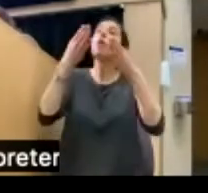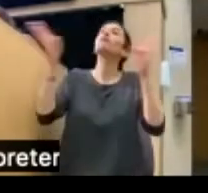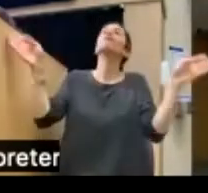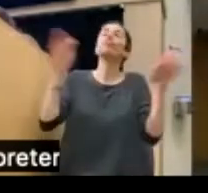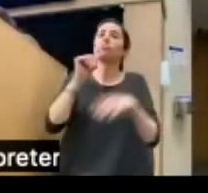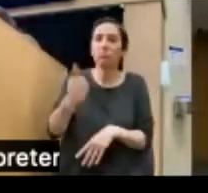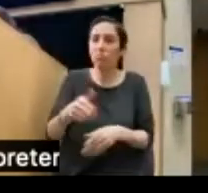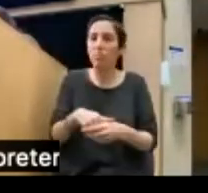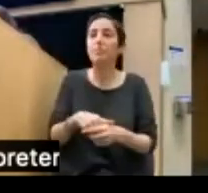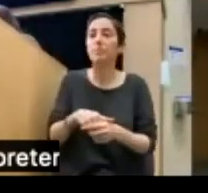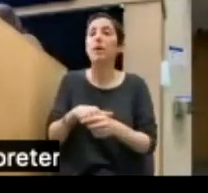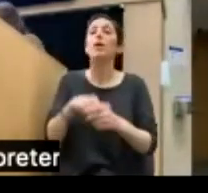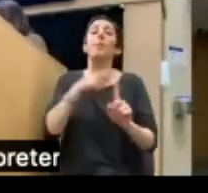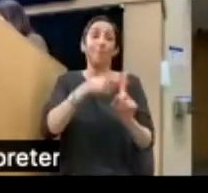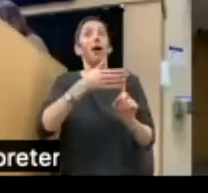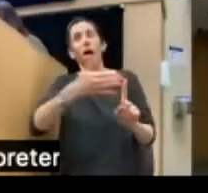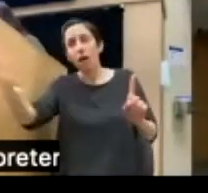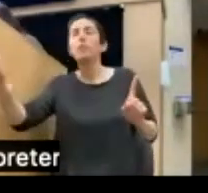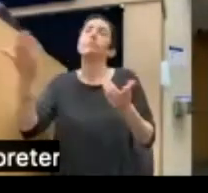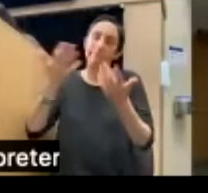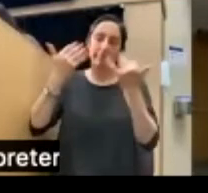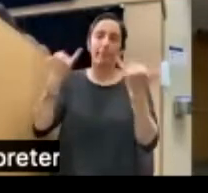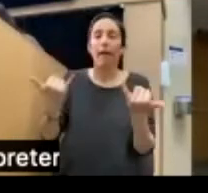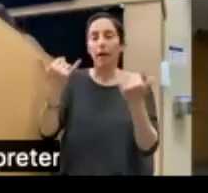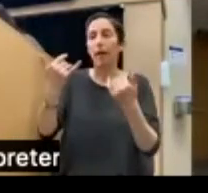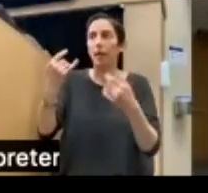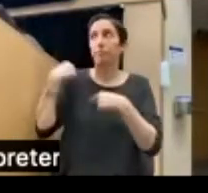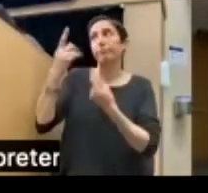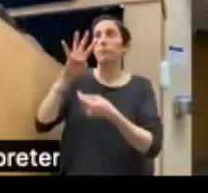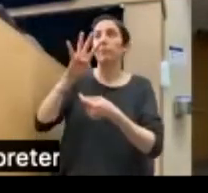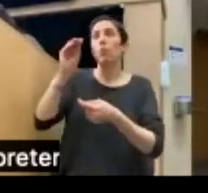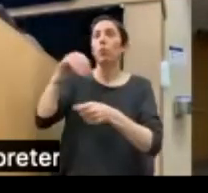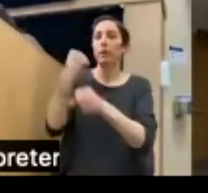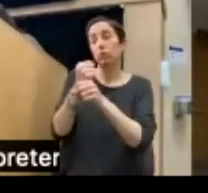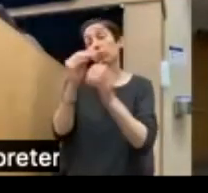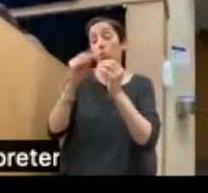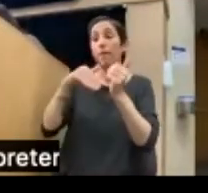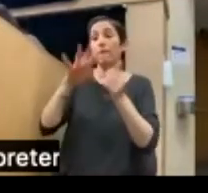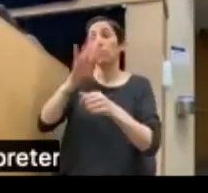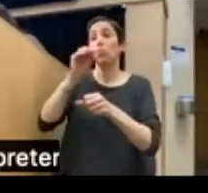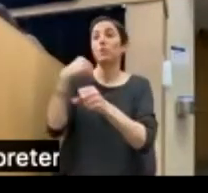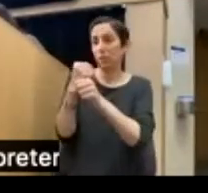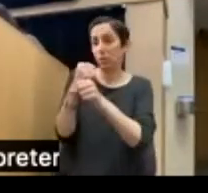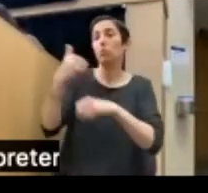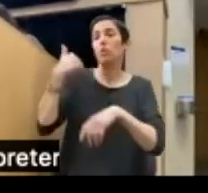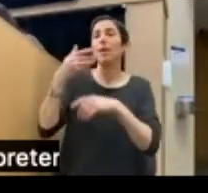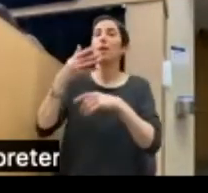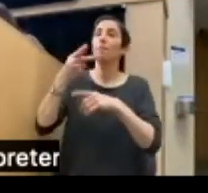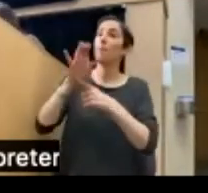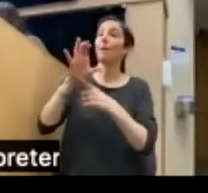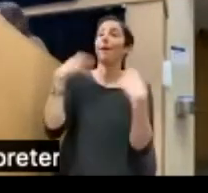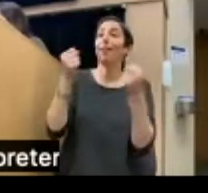those seminal papers, we now have, you know, four decades more of public health data that reinforces his finding.